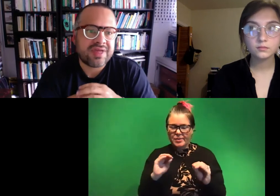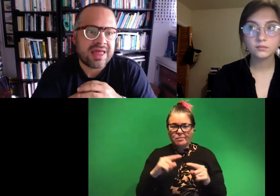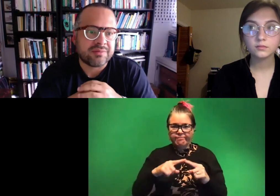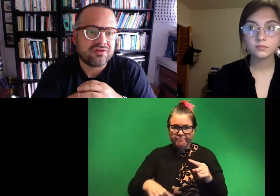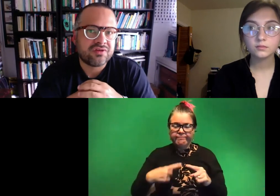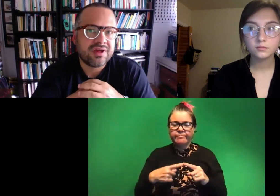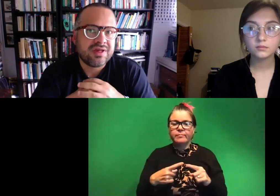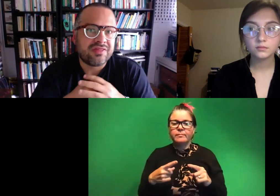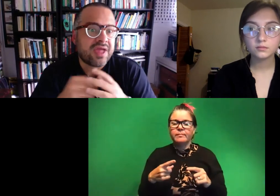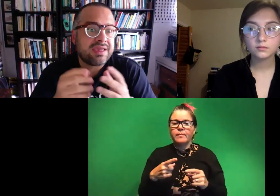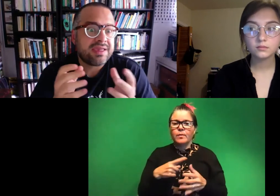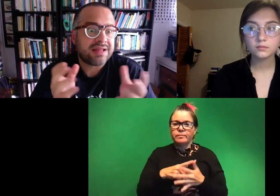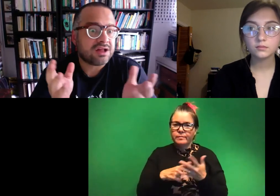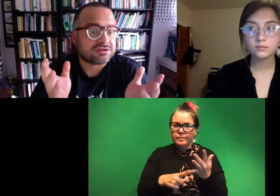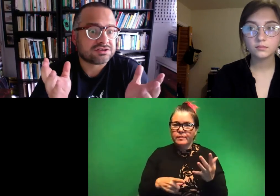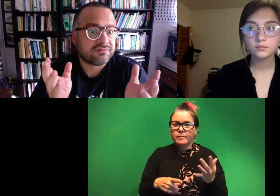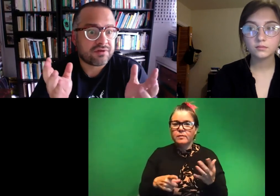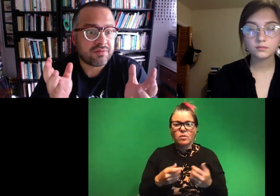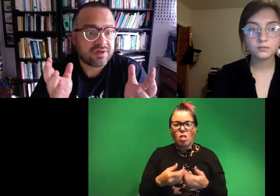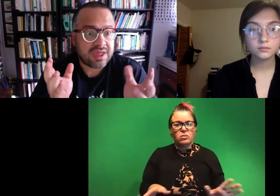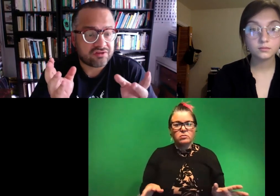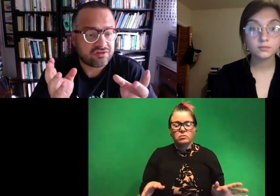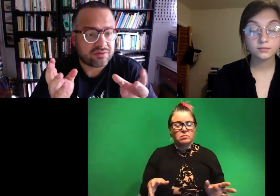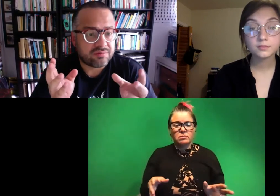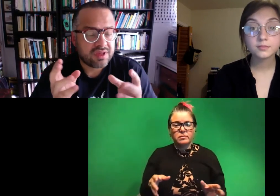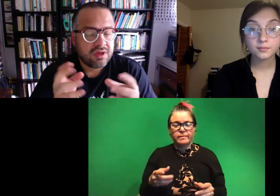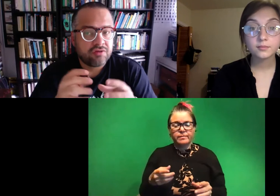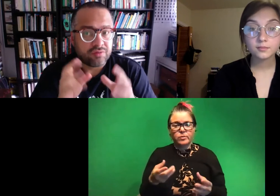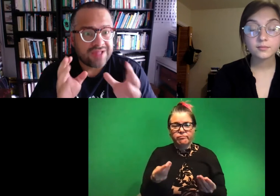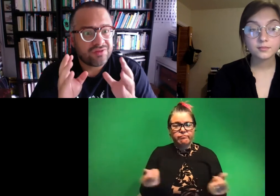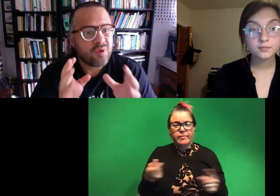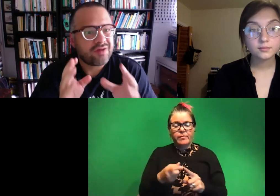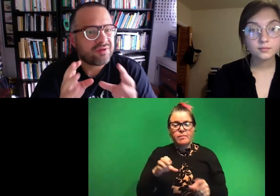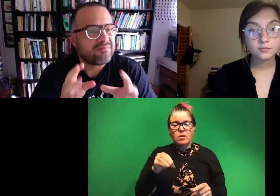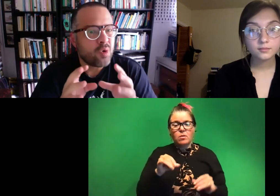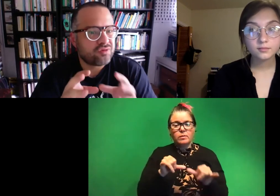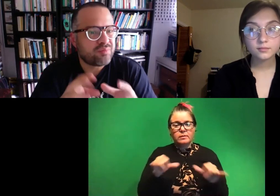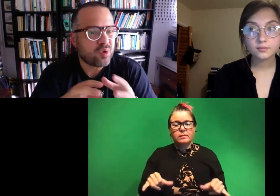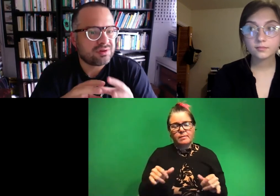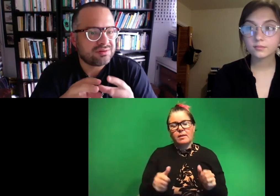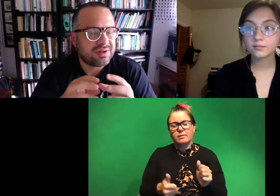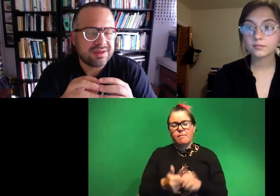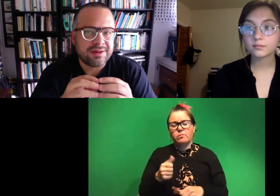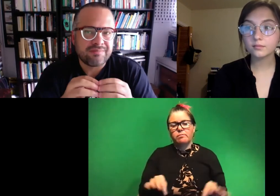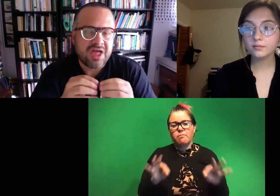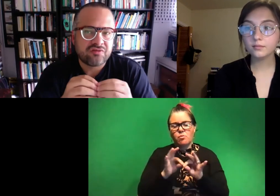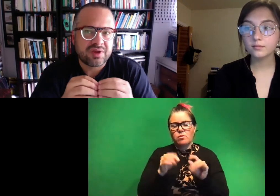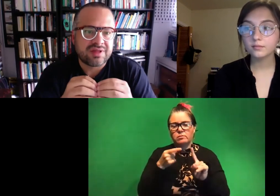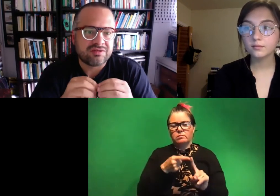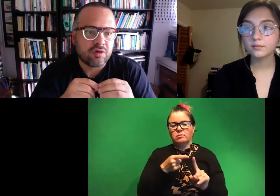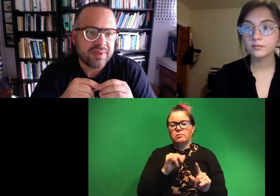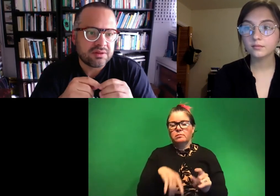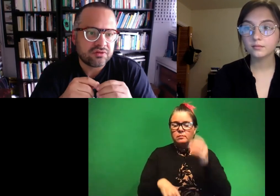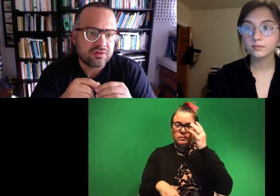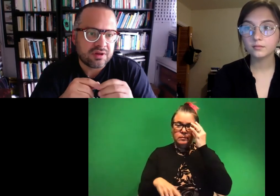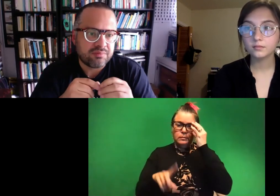of these elements, they get lost from the ecosystem. So that's one of the most important aspects that